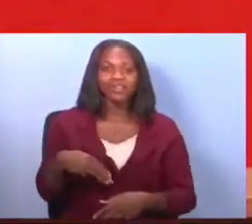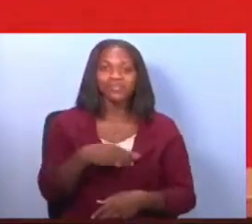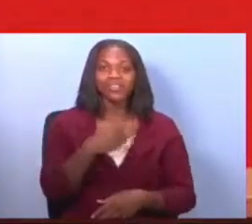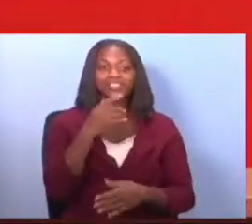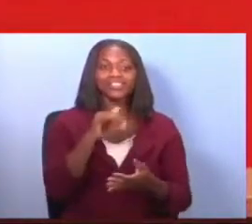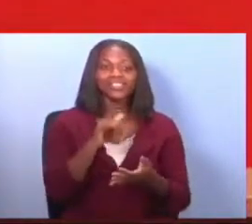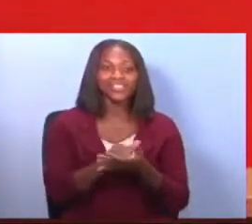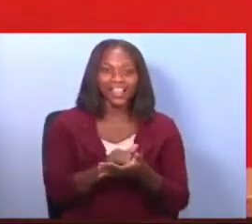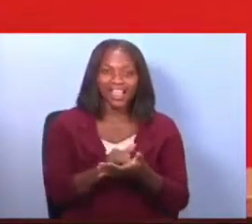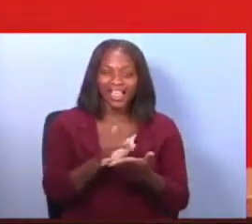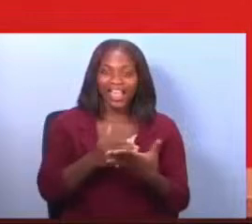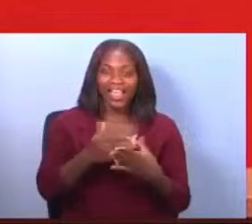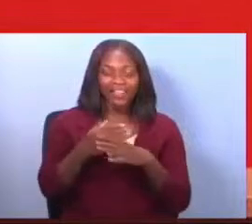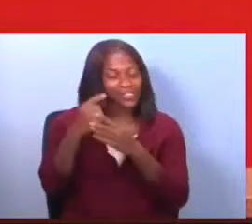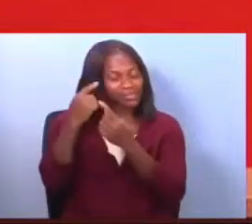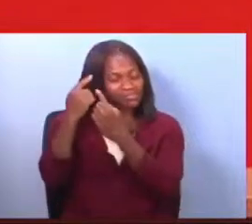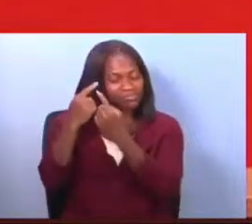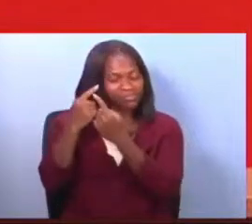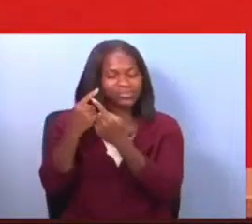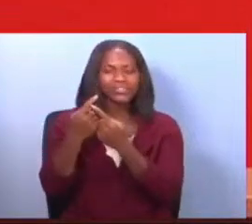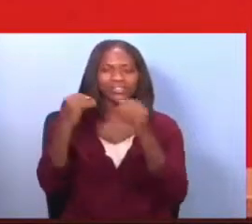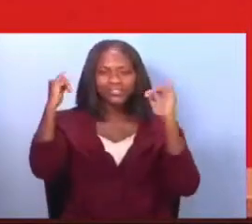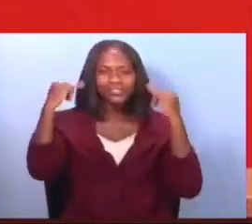judiciary, what else?